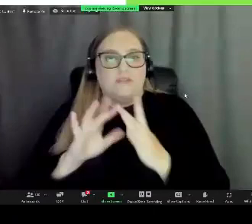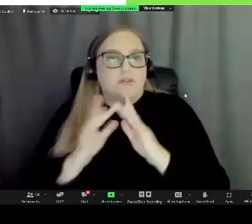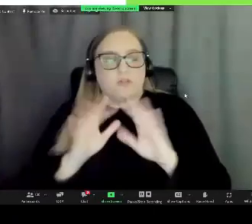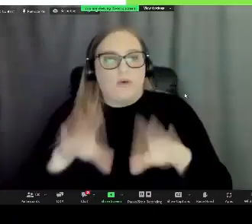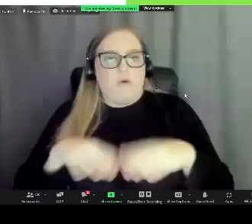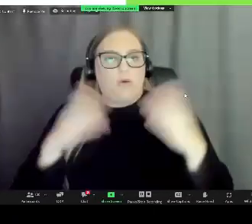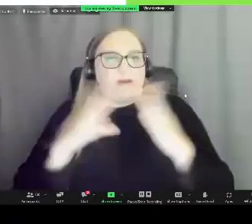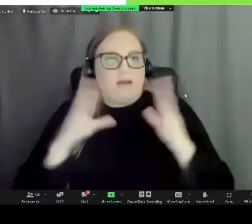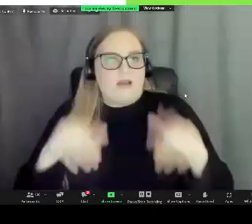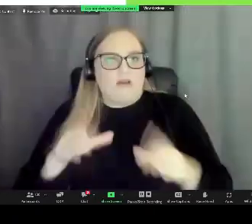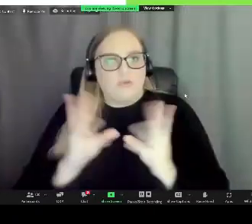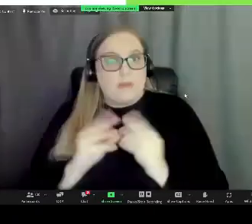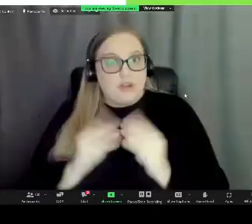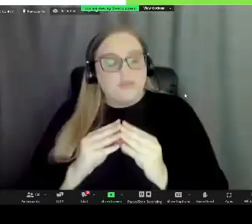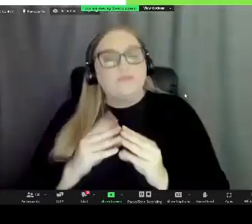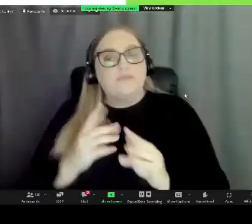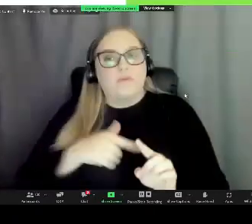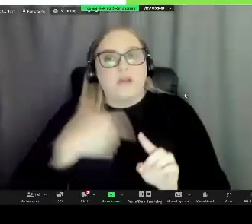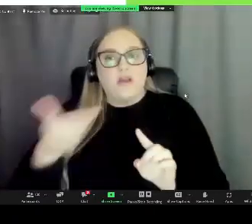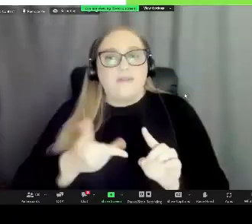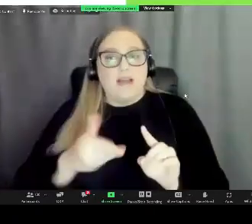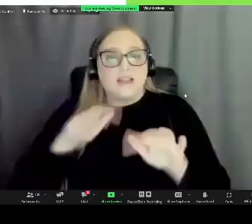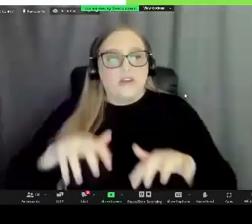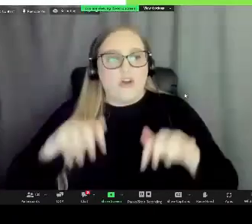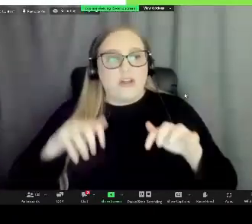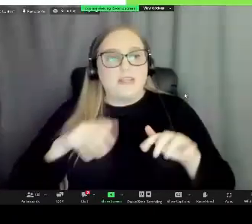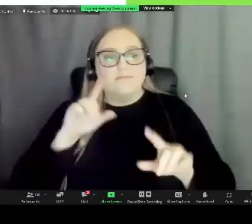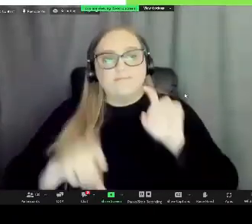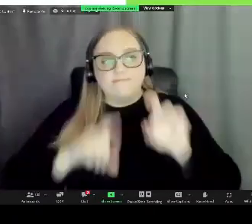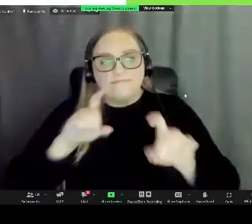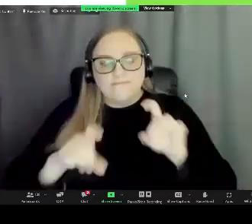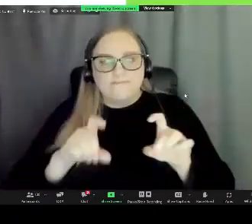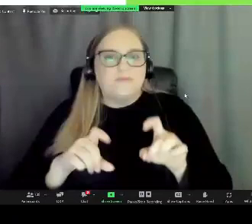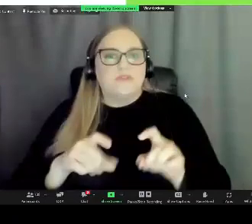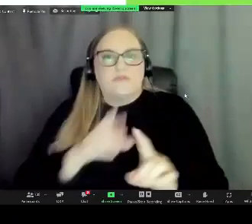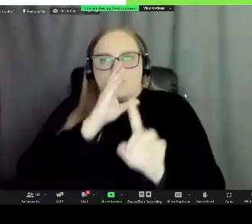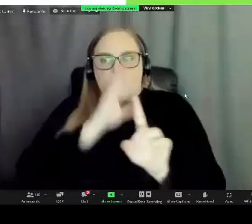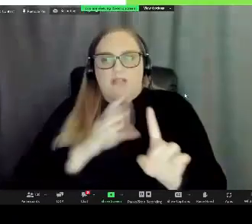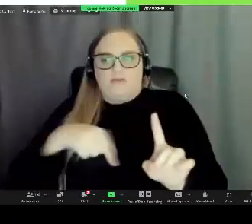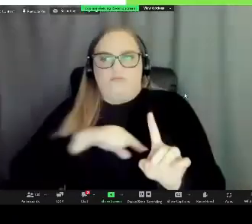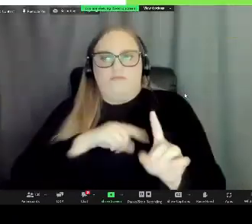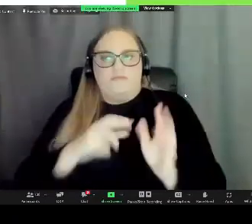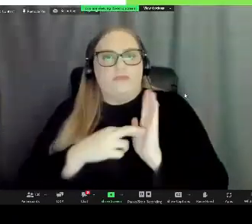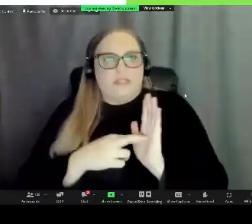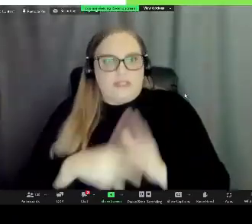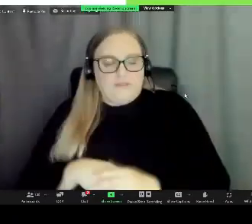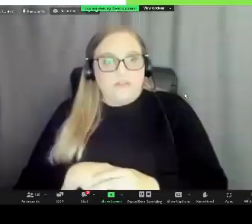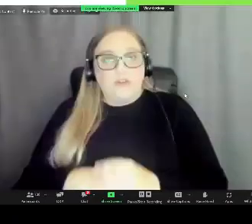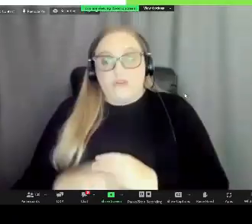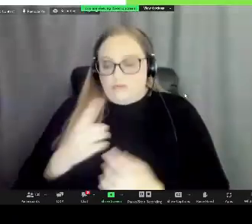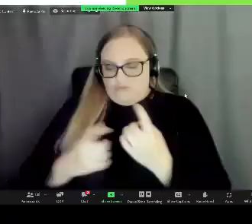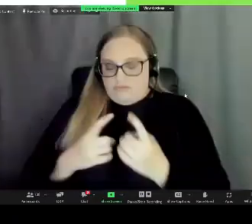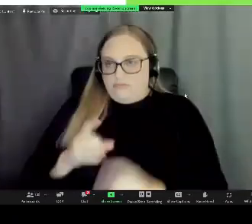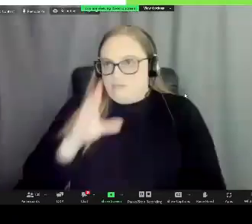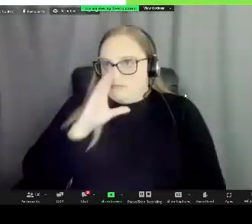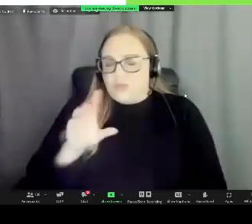webinar, we'll be inviting our audience to ask questions directly to consortia representatives. So the questions you ask can be directed at